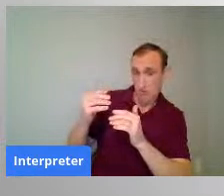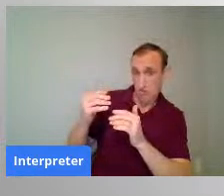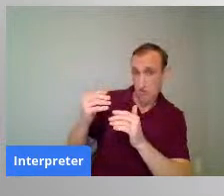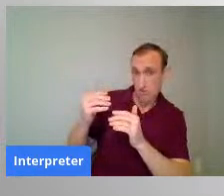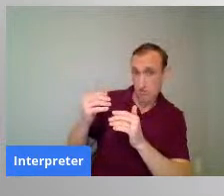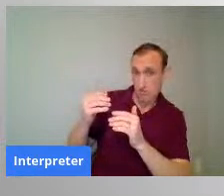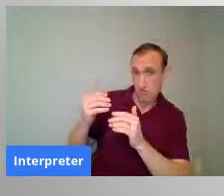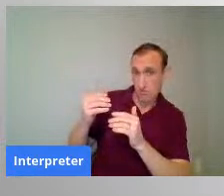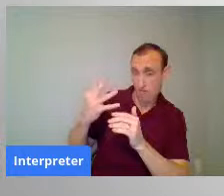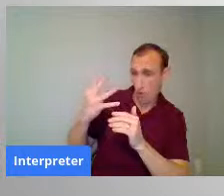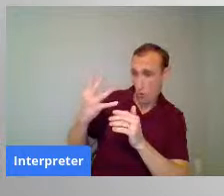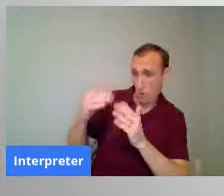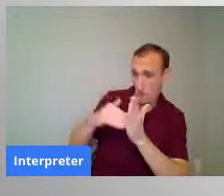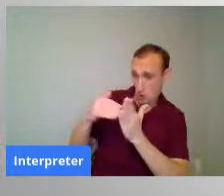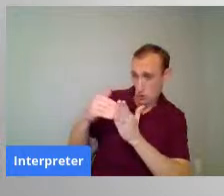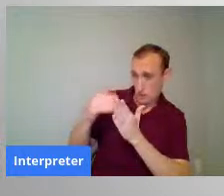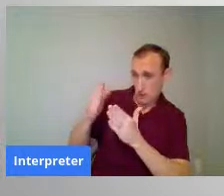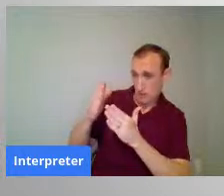for the end of this fiscal year?